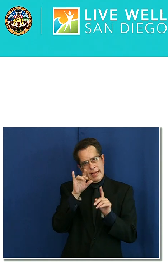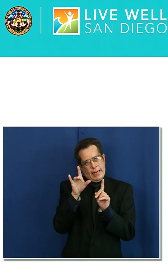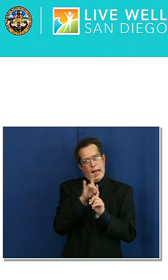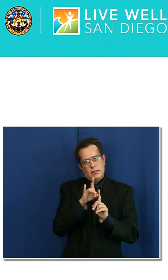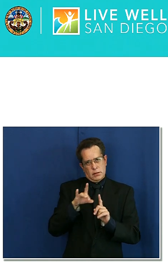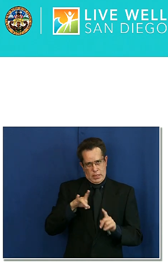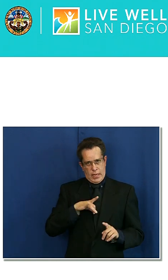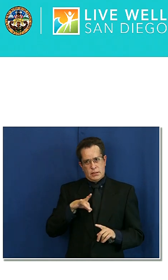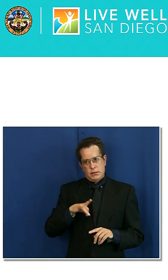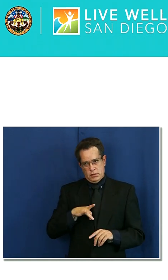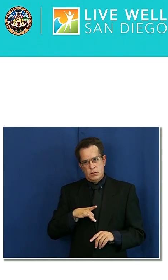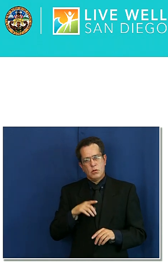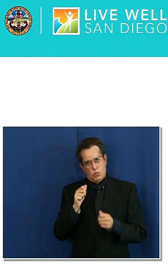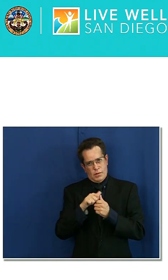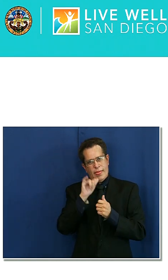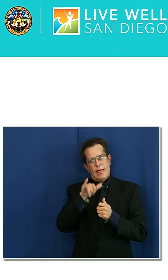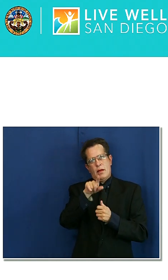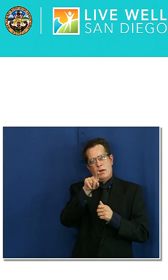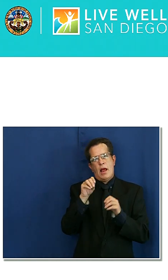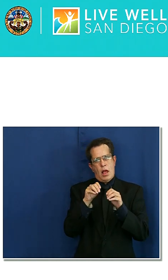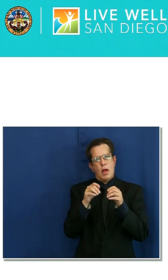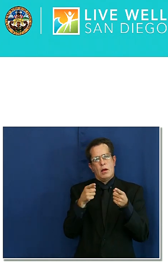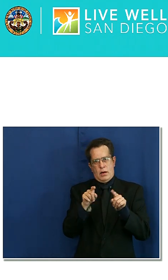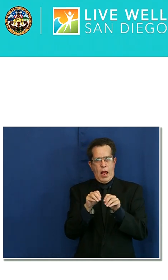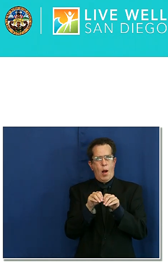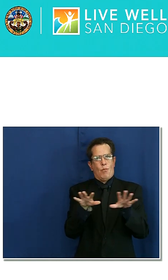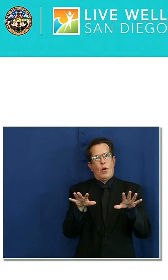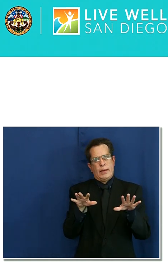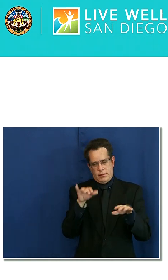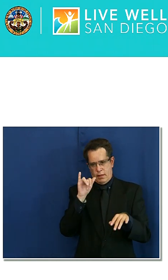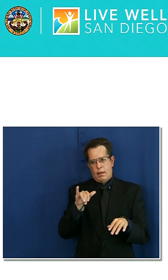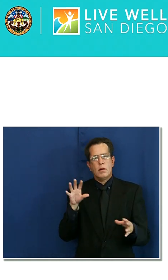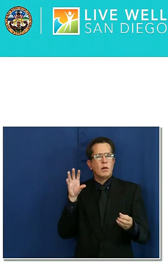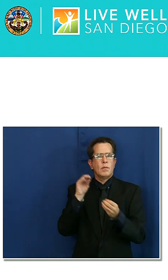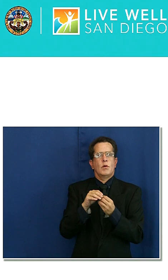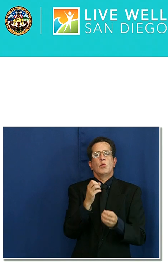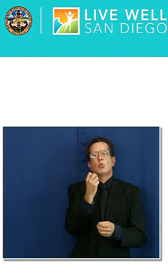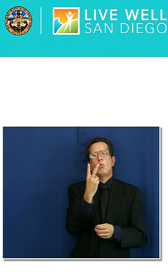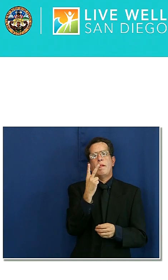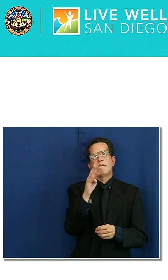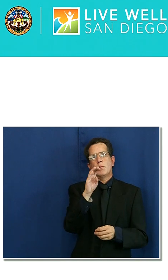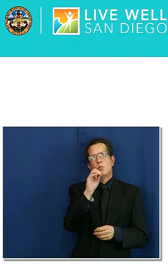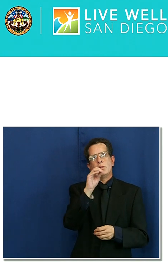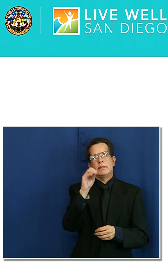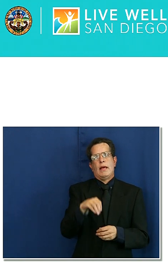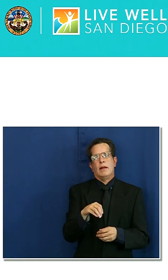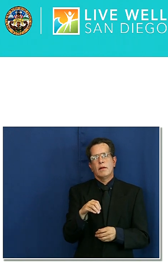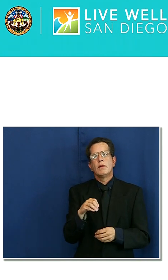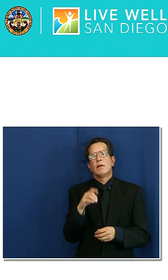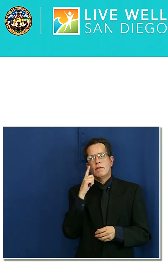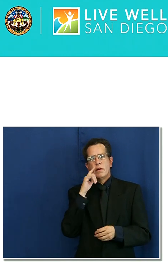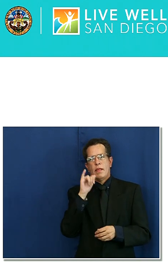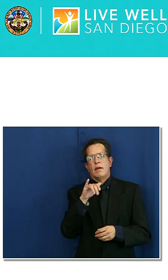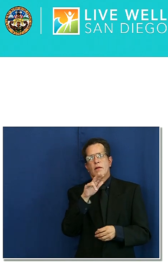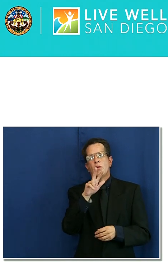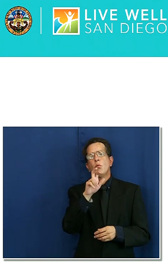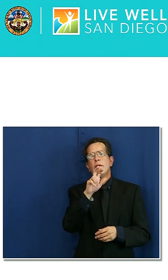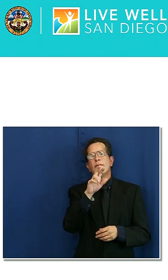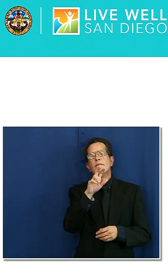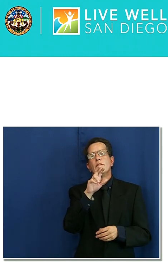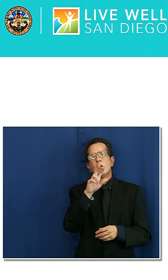cases that are associated with these outbreaks represent 12% of the 41,324